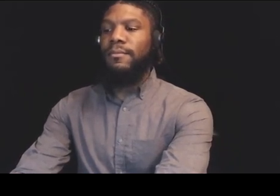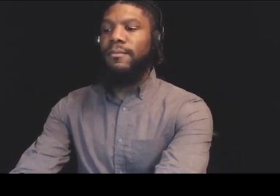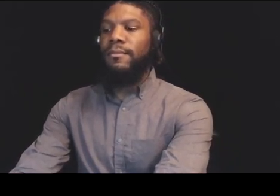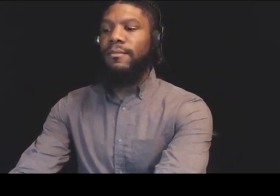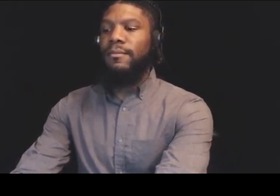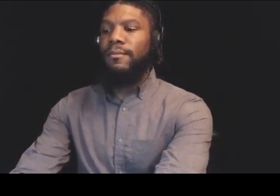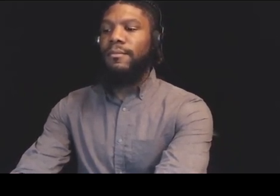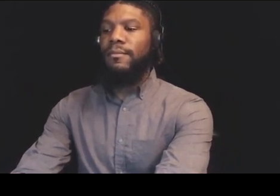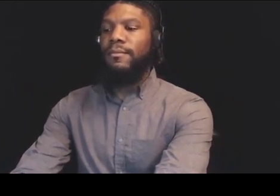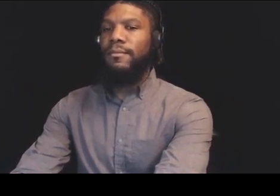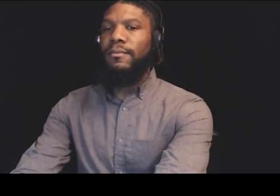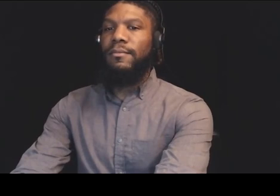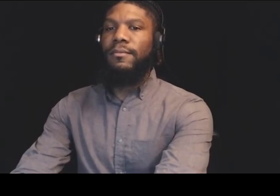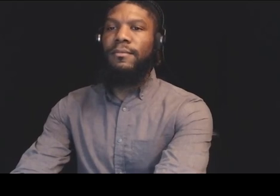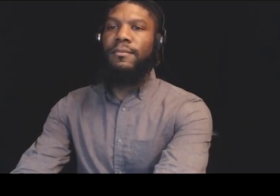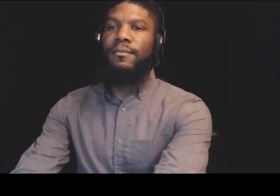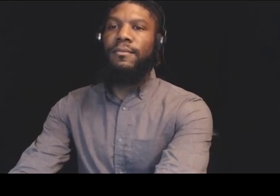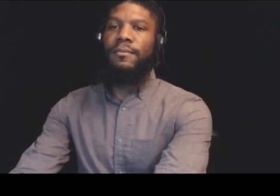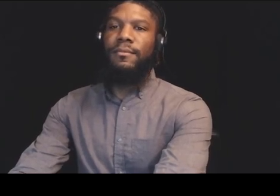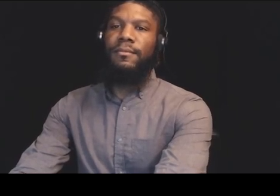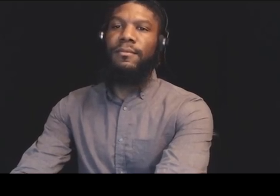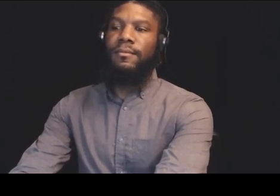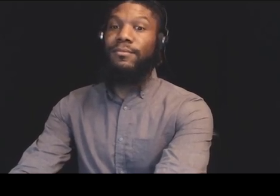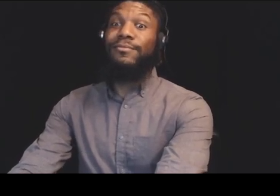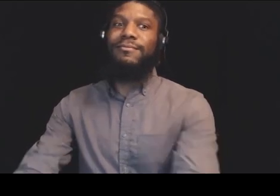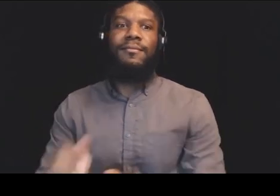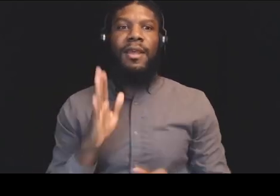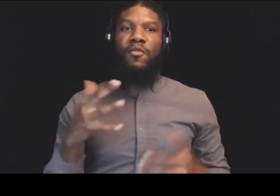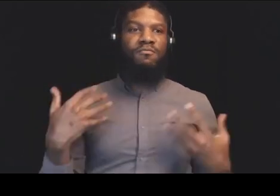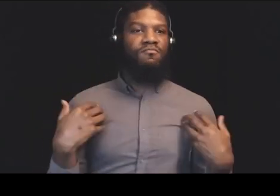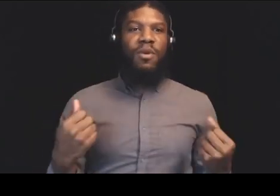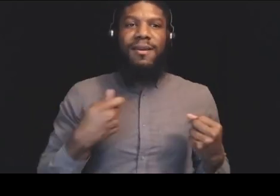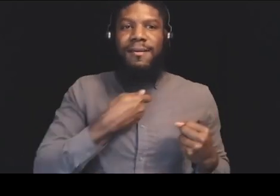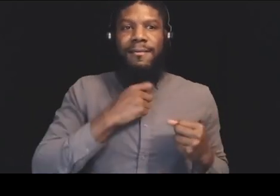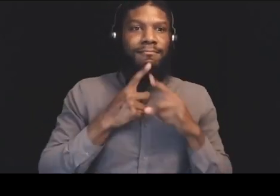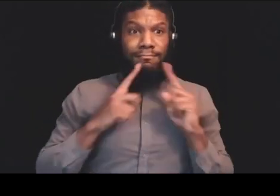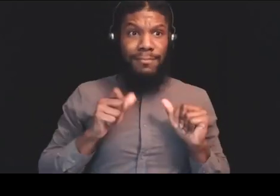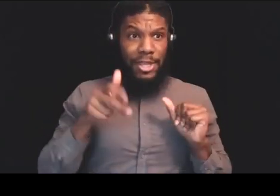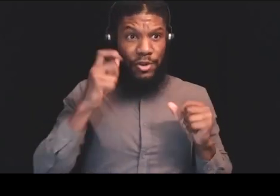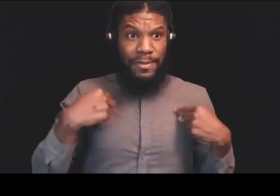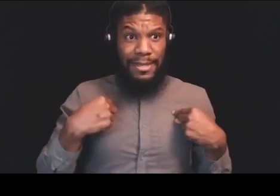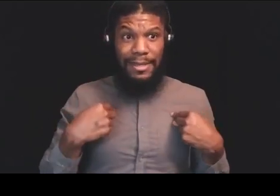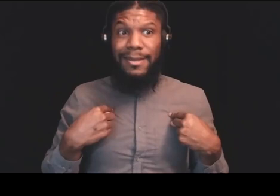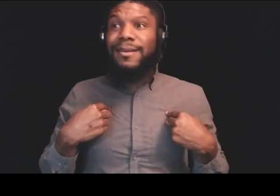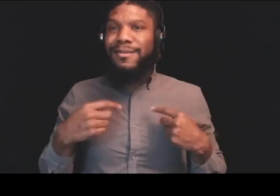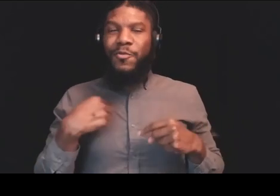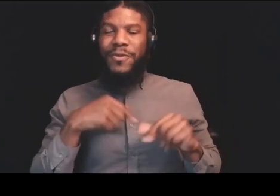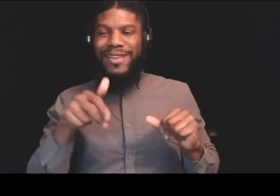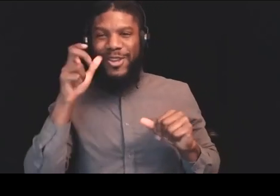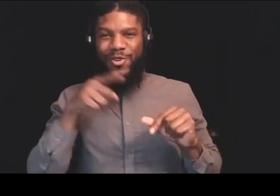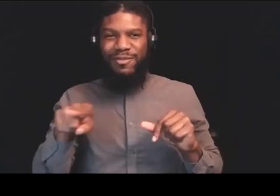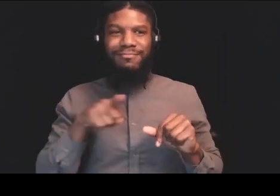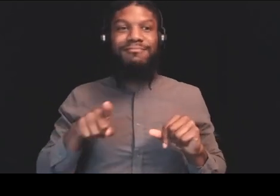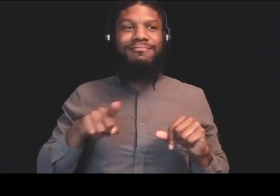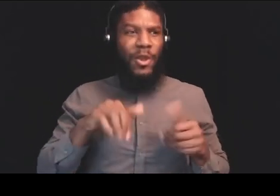I'm going to be brave and unmute. Can you hear me? We can. Hi, Lisa. How are you? Doing well. I just wanted to thank you